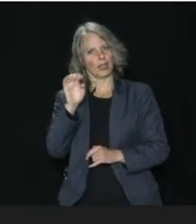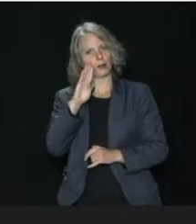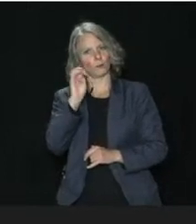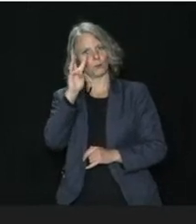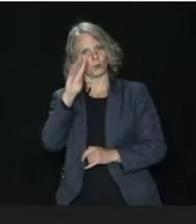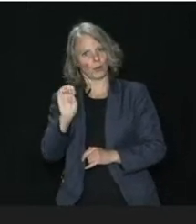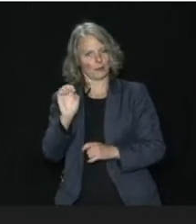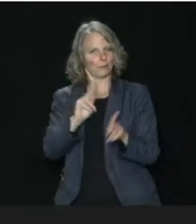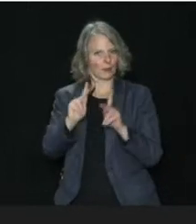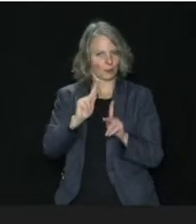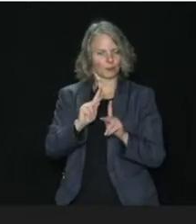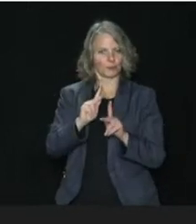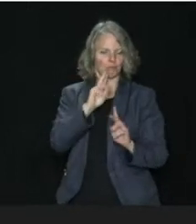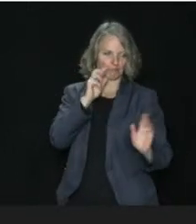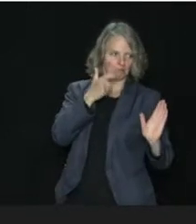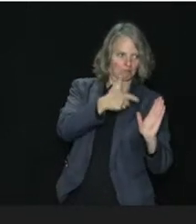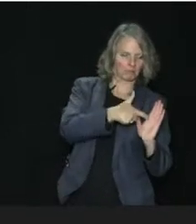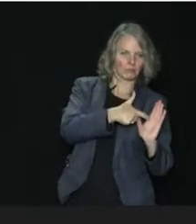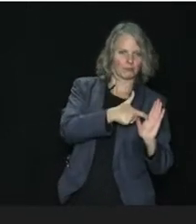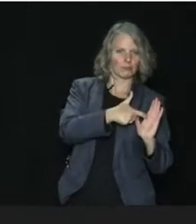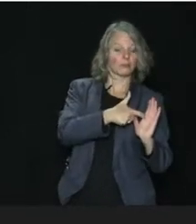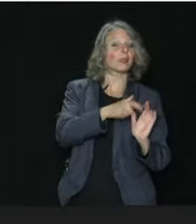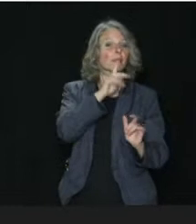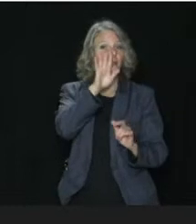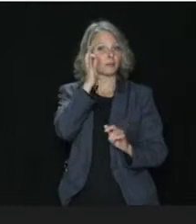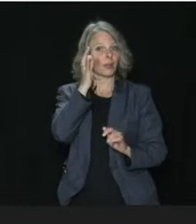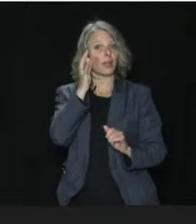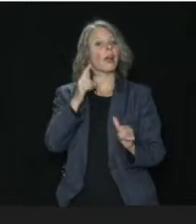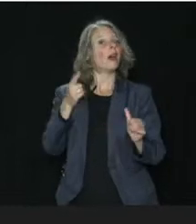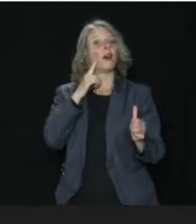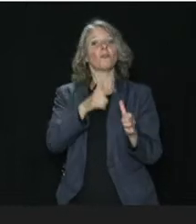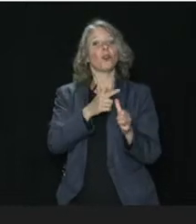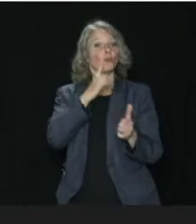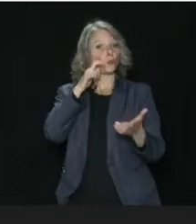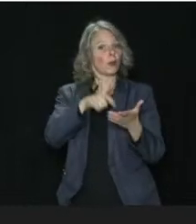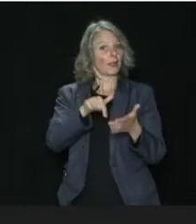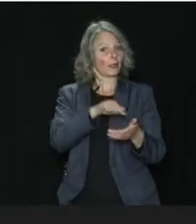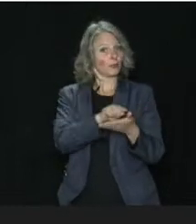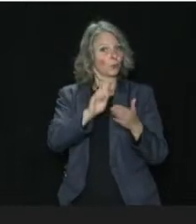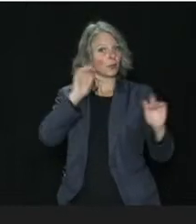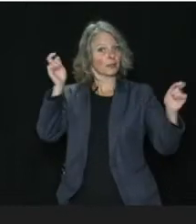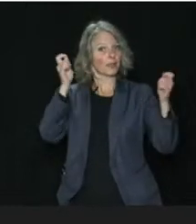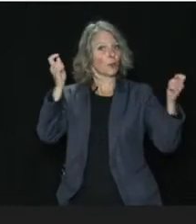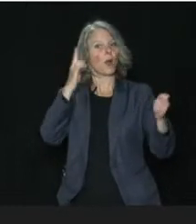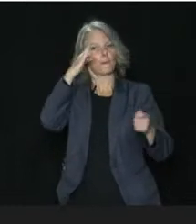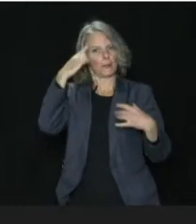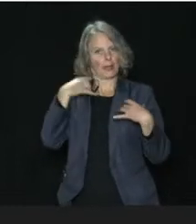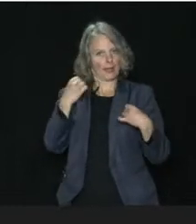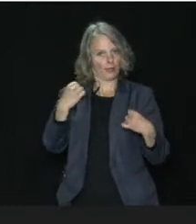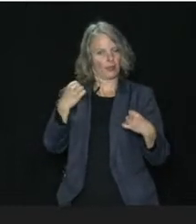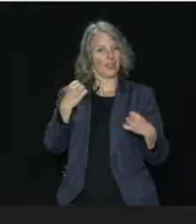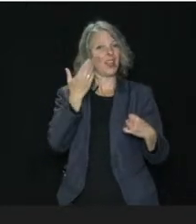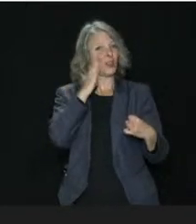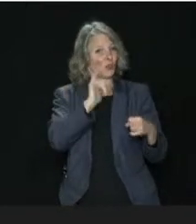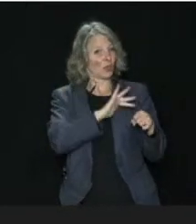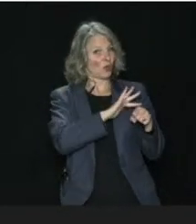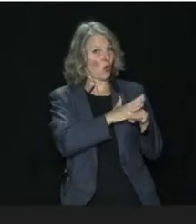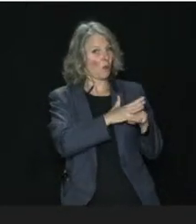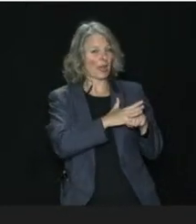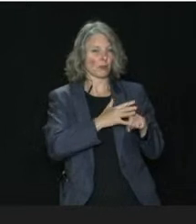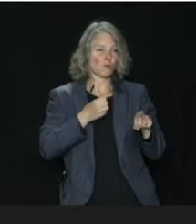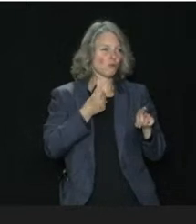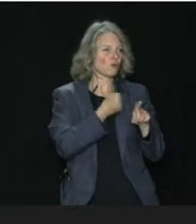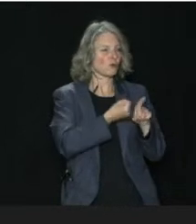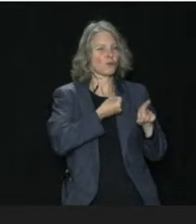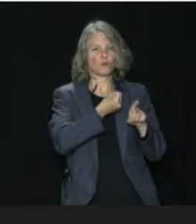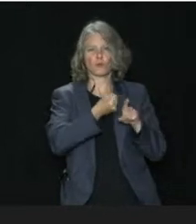I'd like, first of all, to emphasize that this week is Mental Health Week. The COVID-19 pandemic has had deep repercussions on